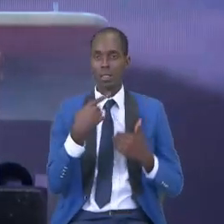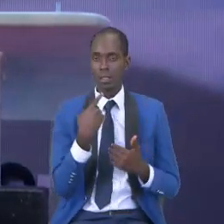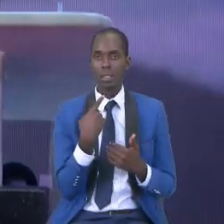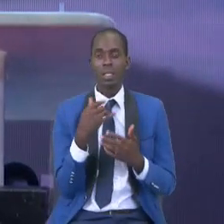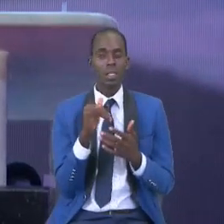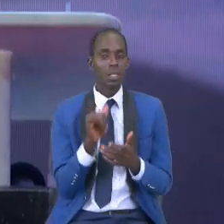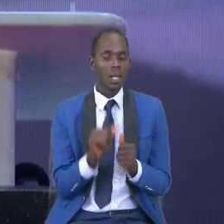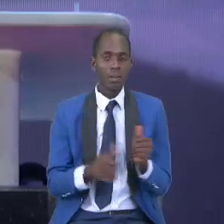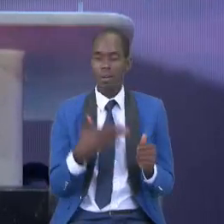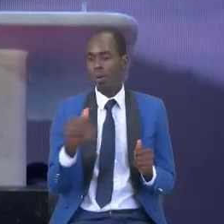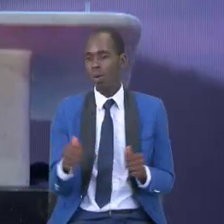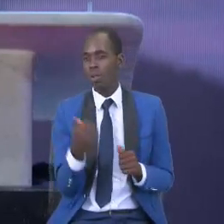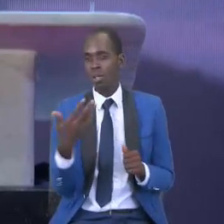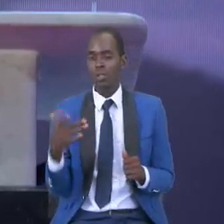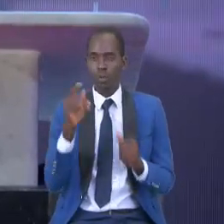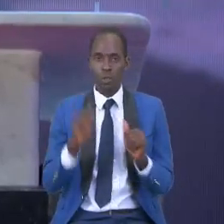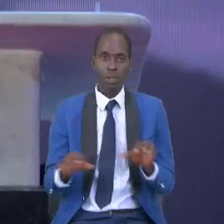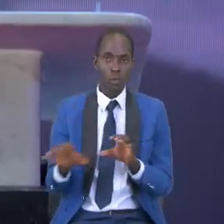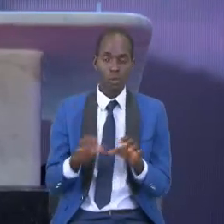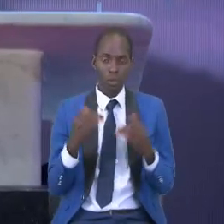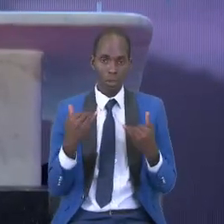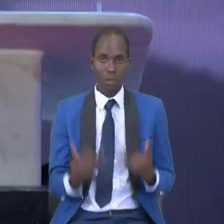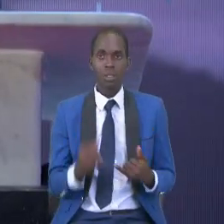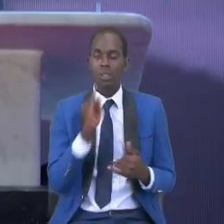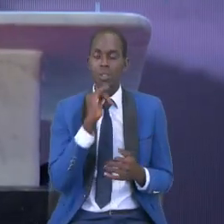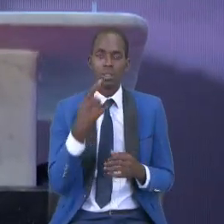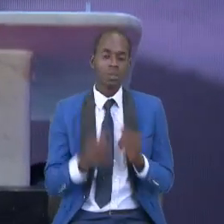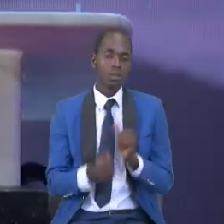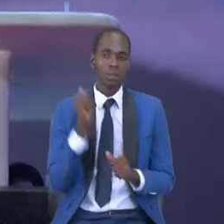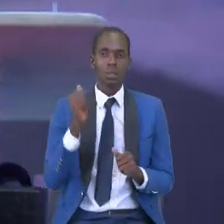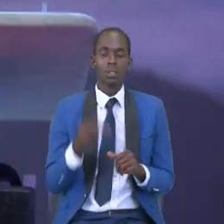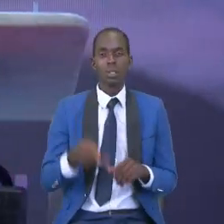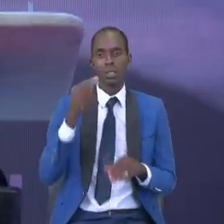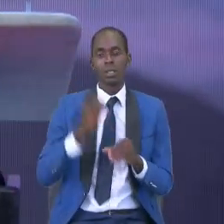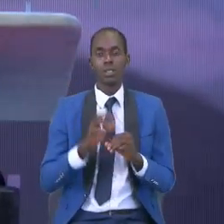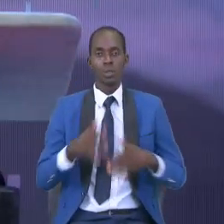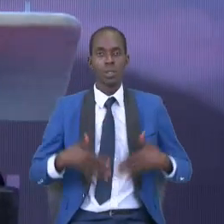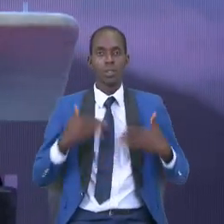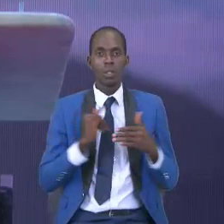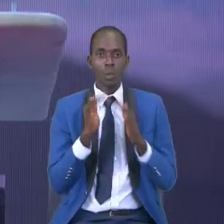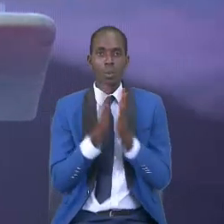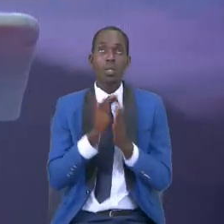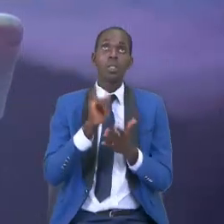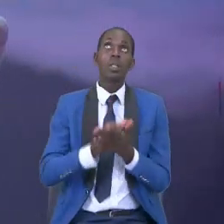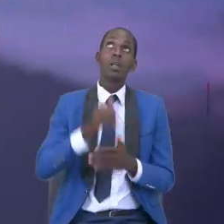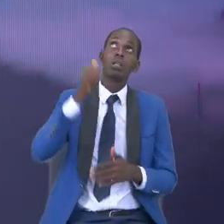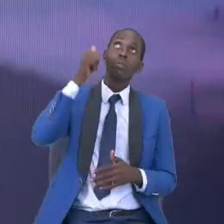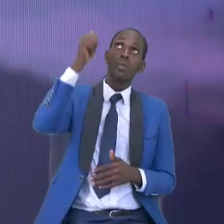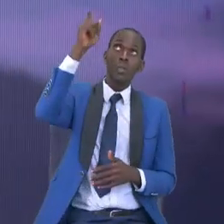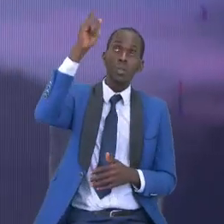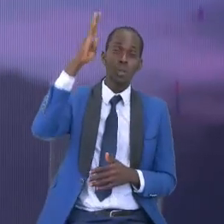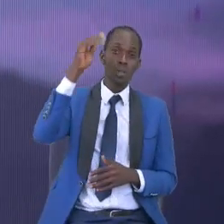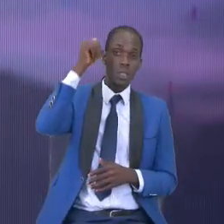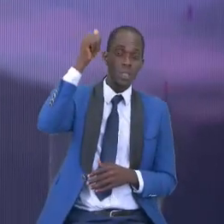you could do, this is the very highest in your life. And I pray that God himself will reveal to